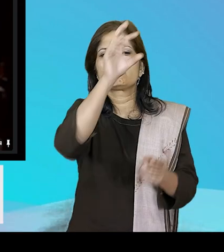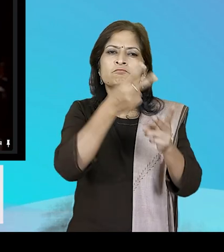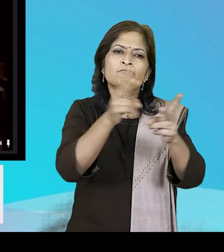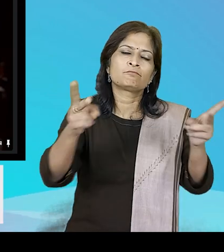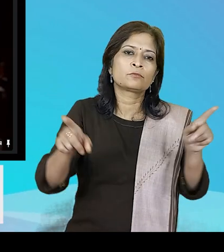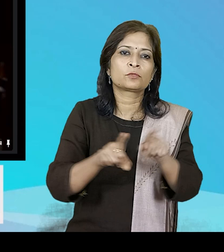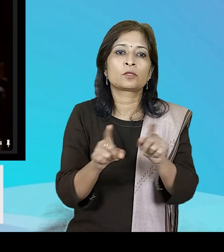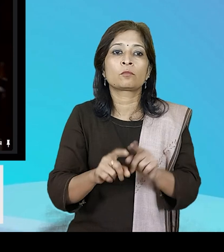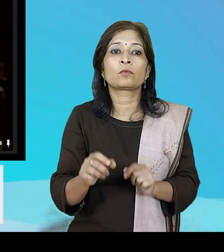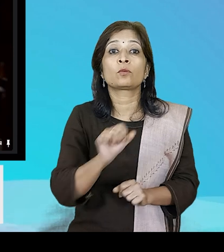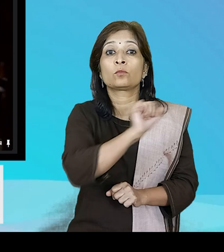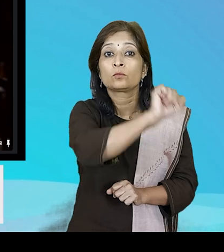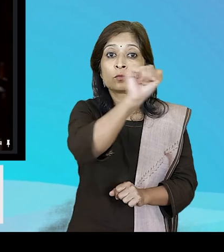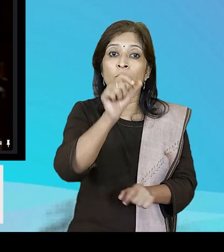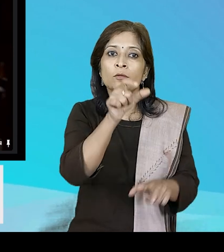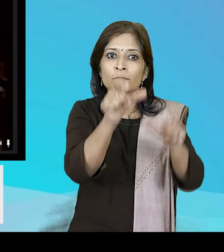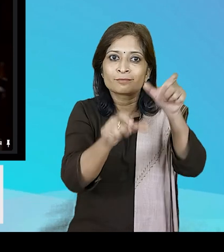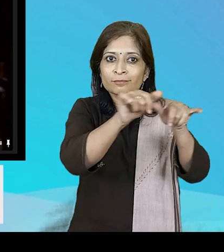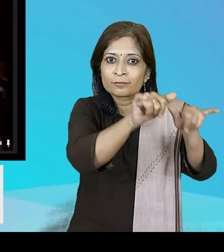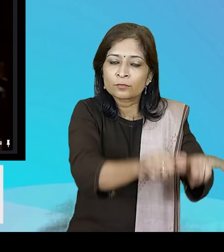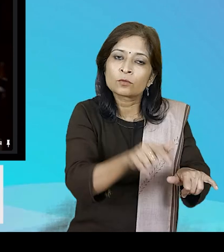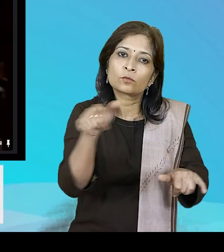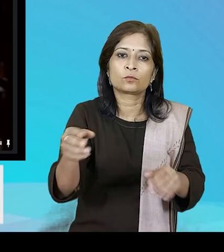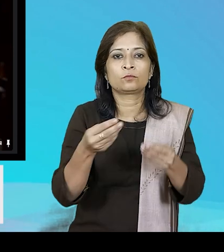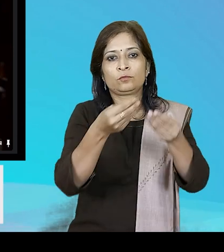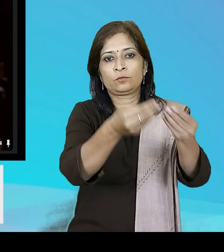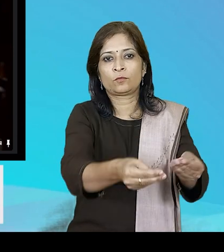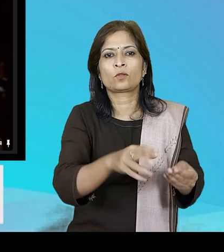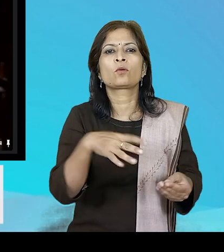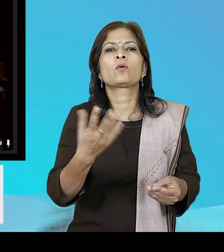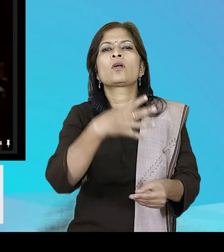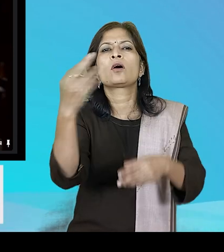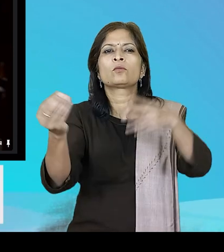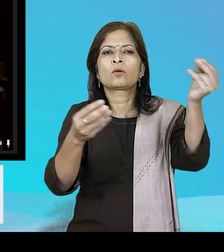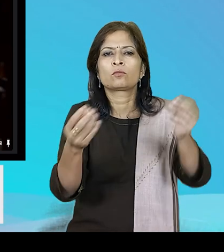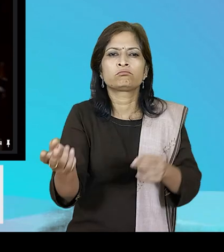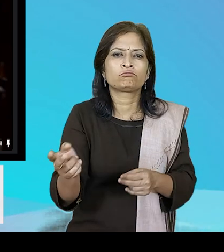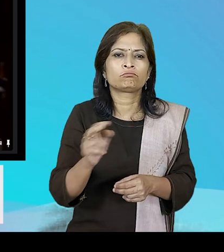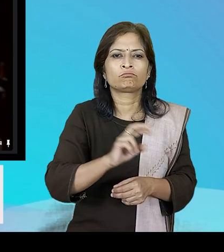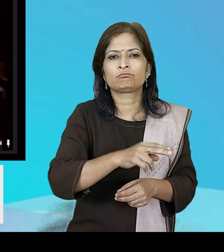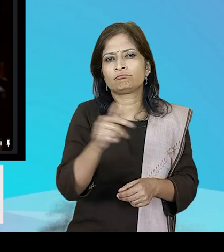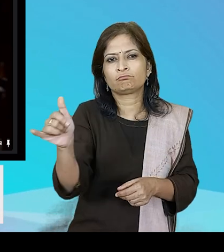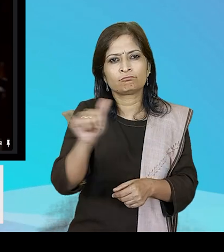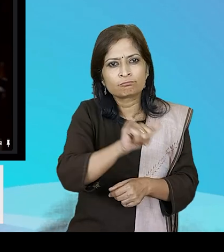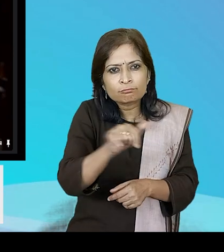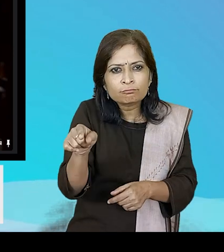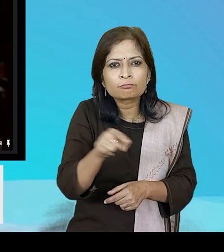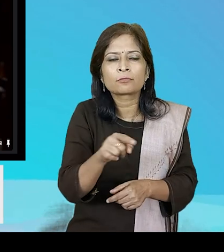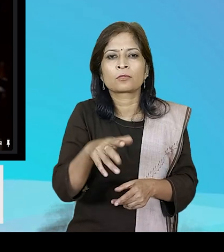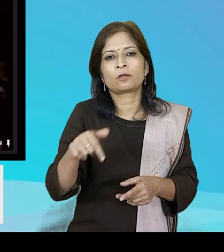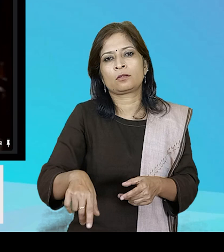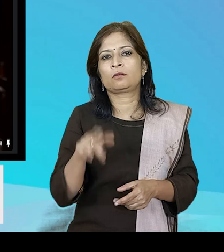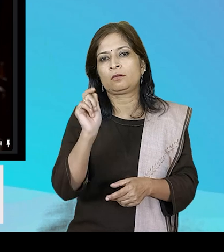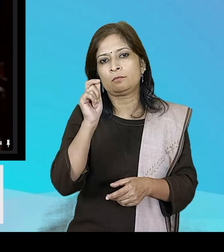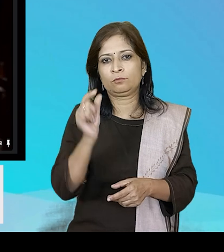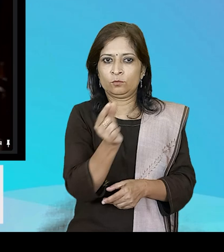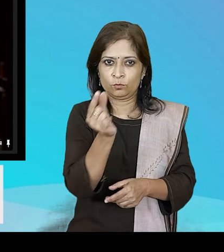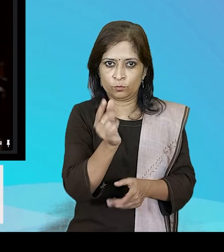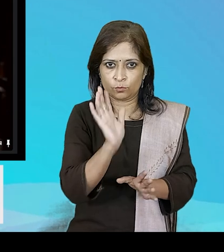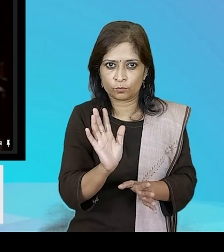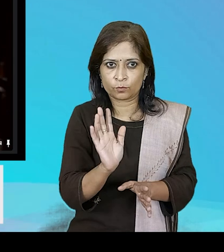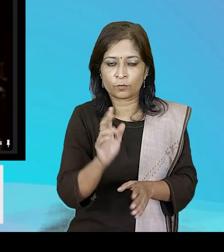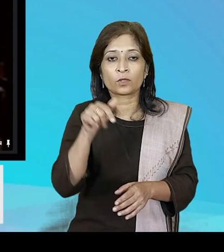to the citizens of their country, and it allows them to go to other countries. As you are aware,